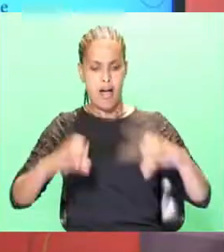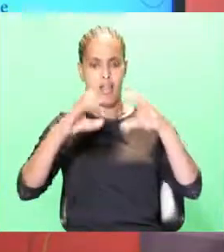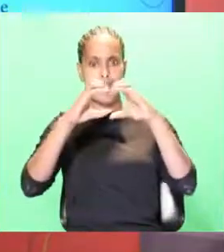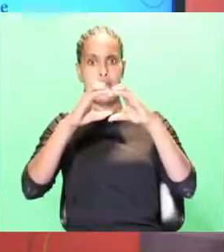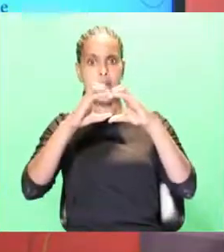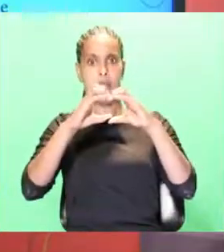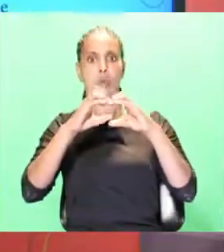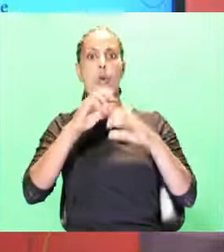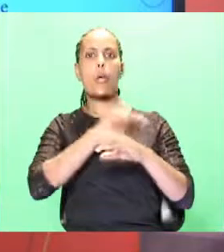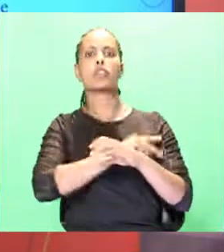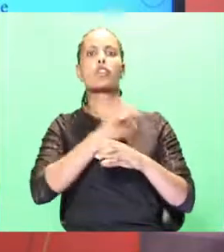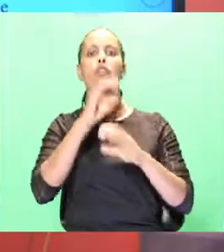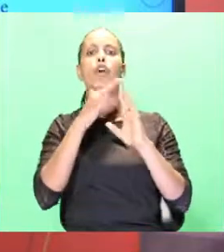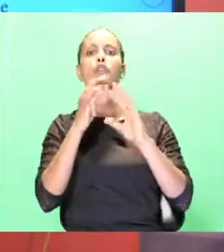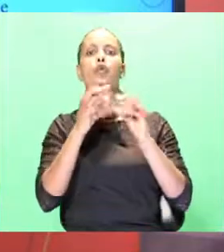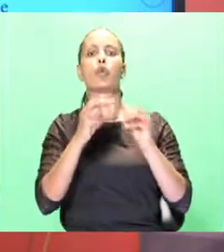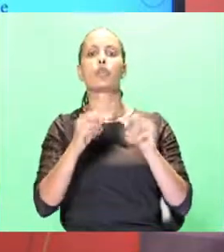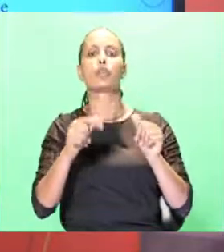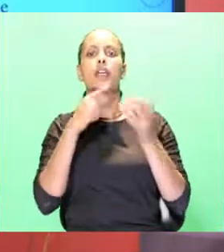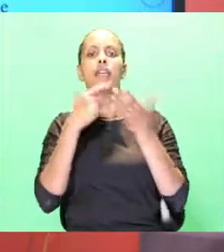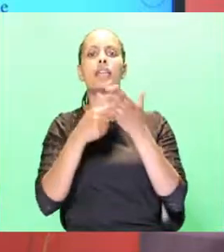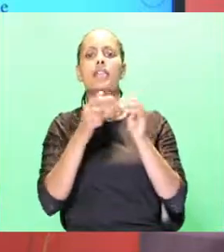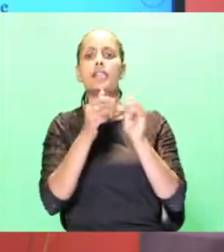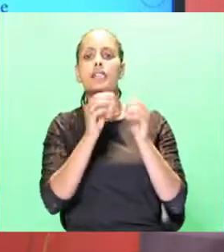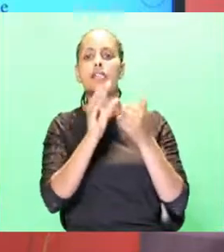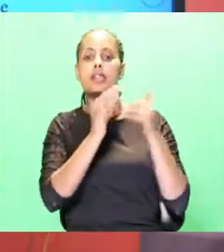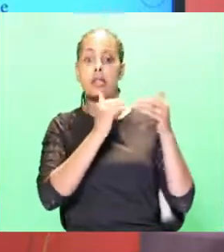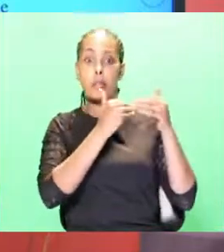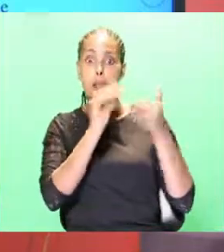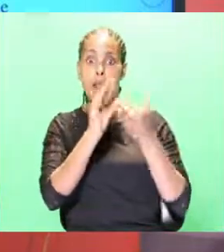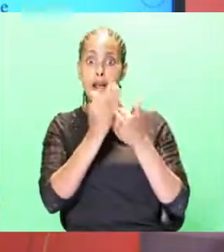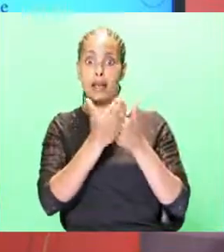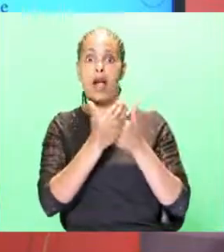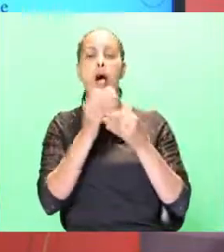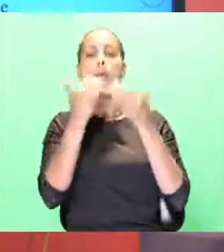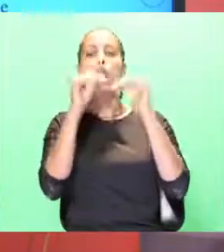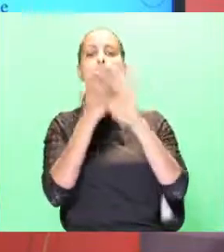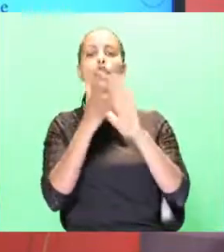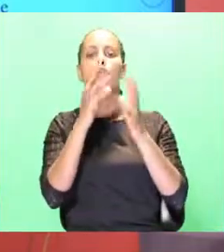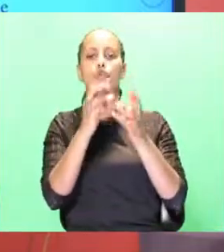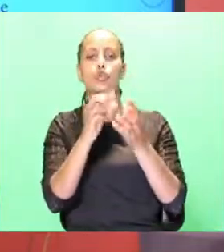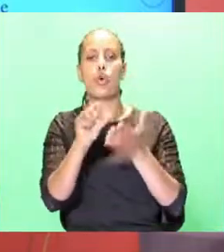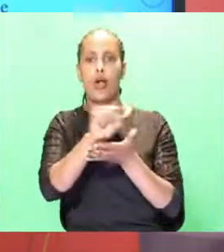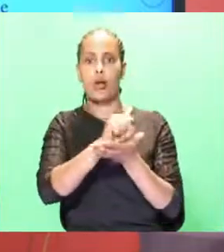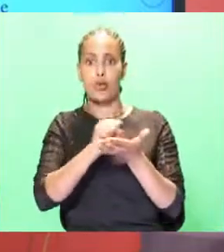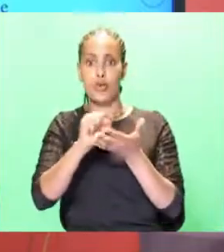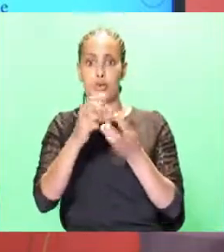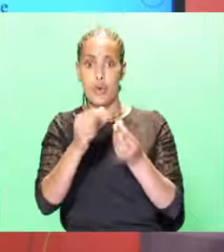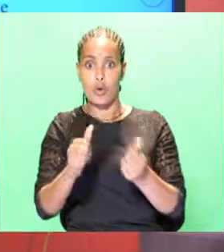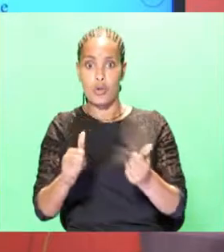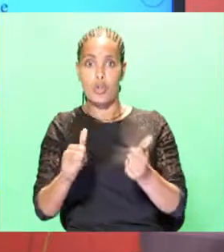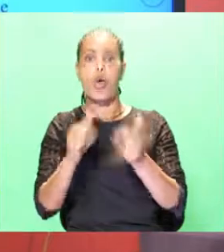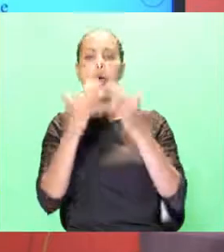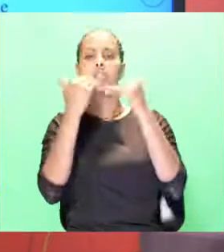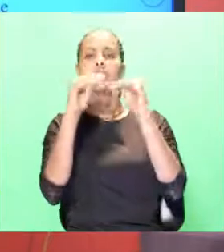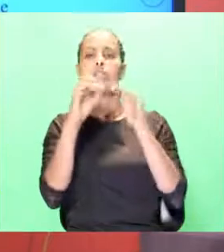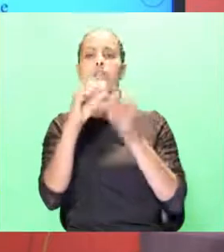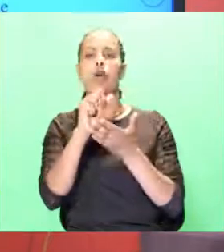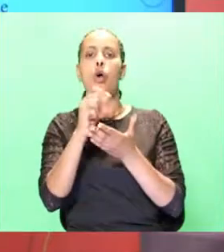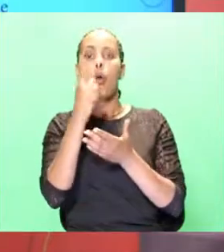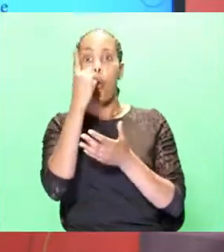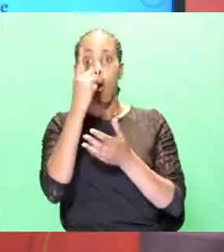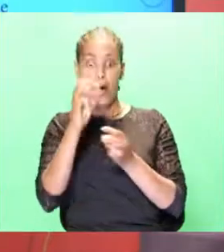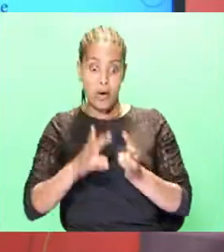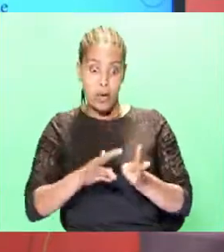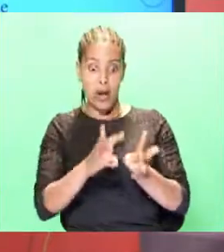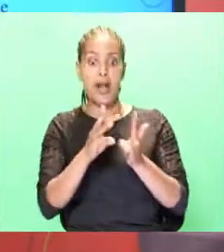of a solution because it depends on amount of solids, concentration of solids. One way